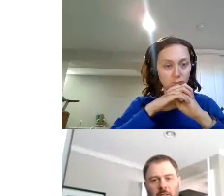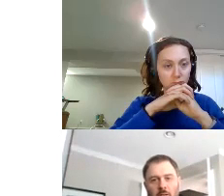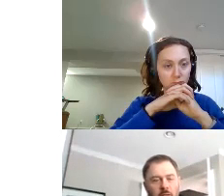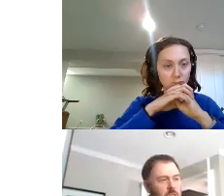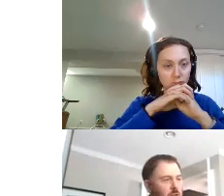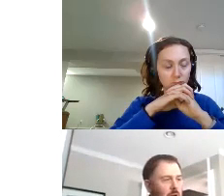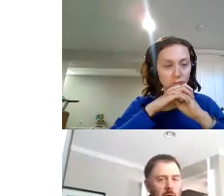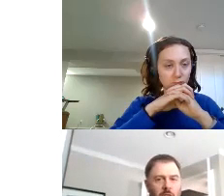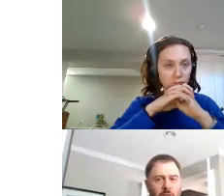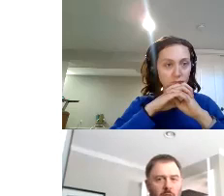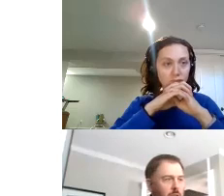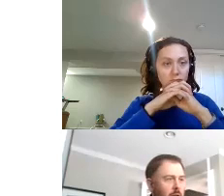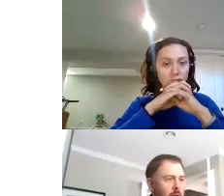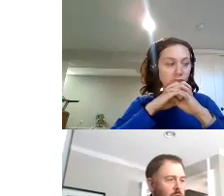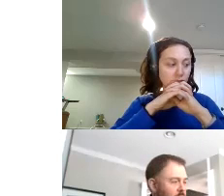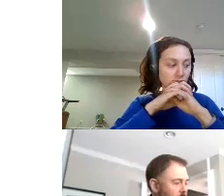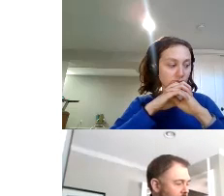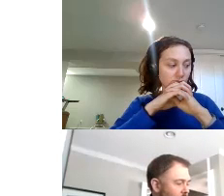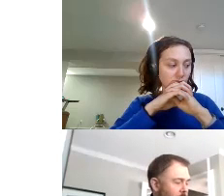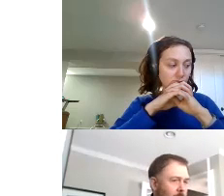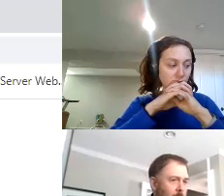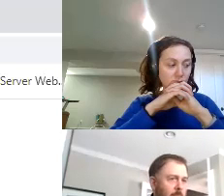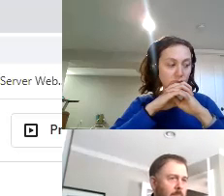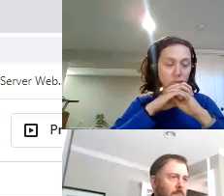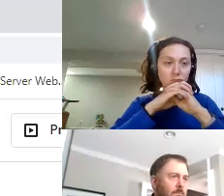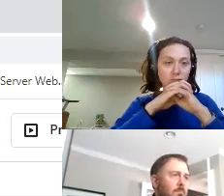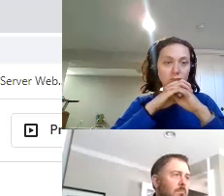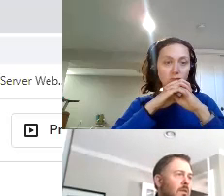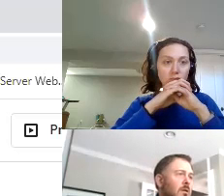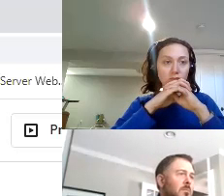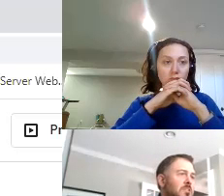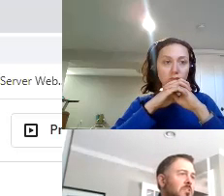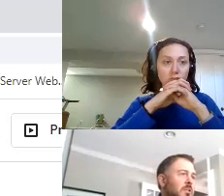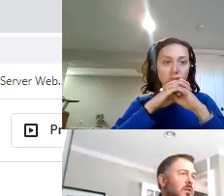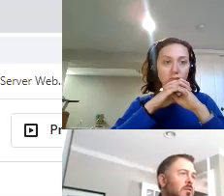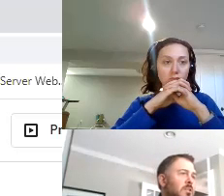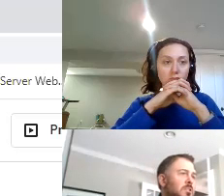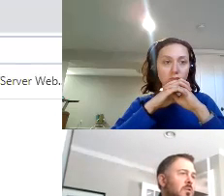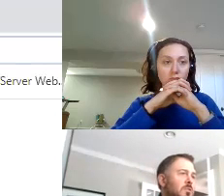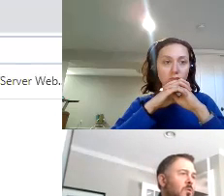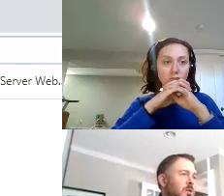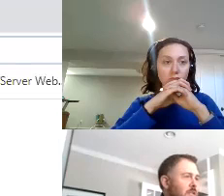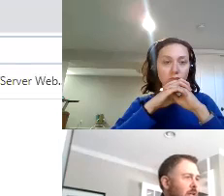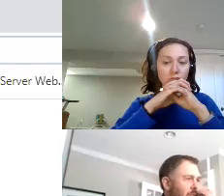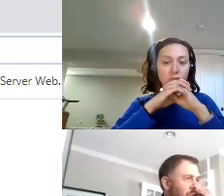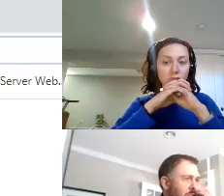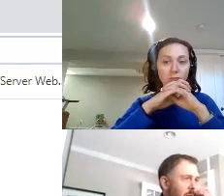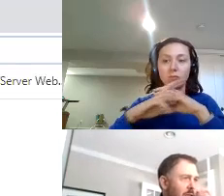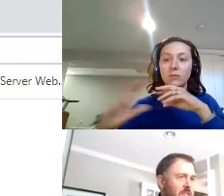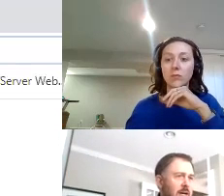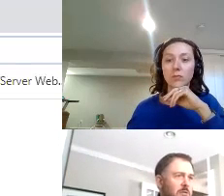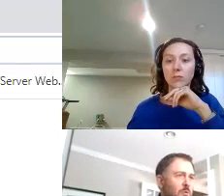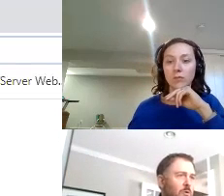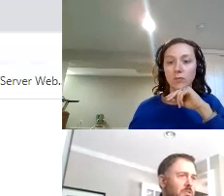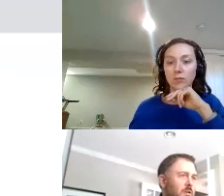Yeah, that's a great question, Jerry. I appreciate that. Let me see here. So what's kind of interesting about